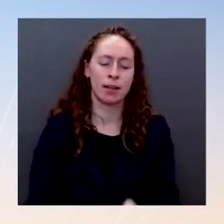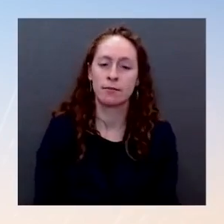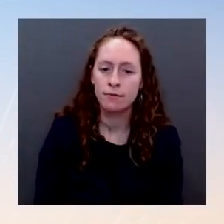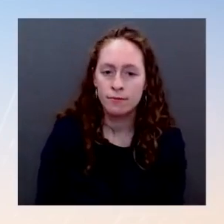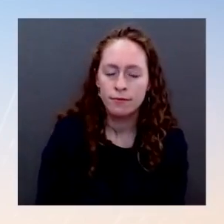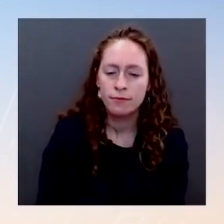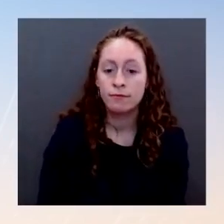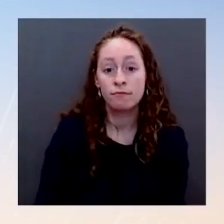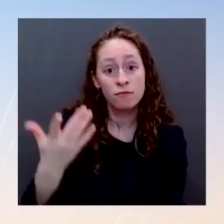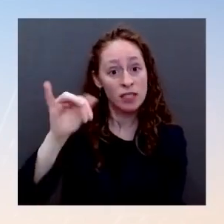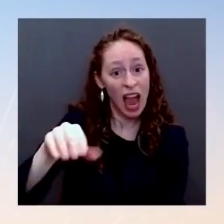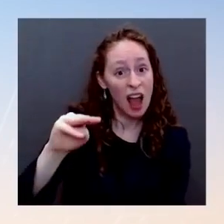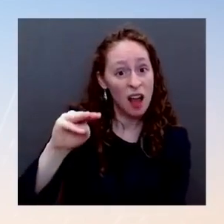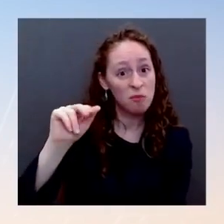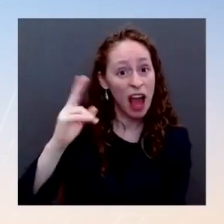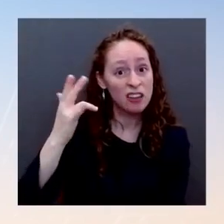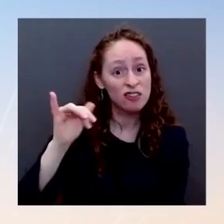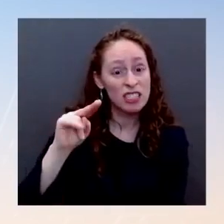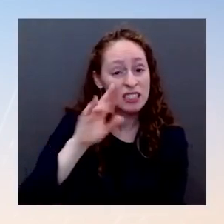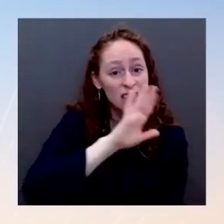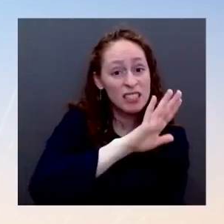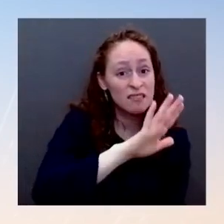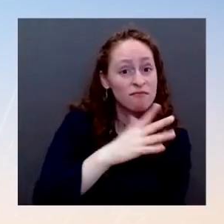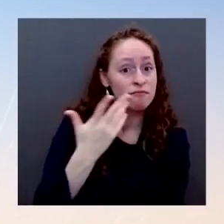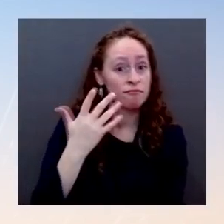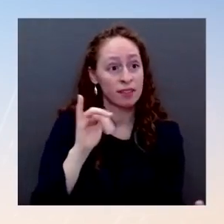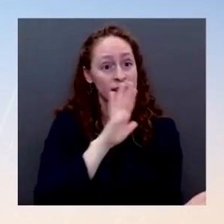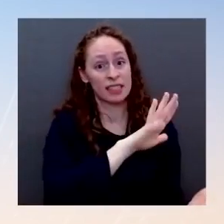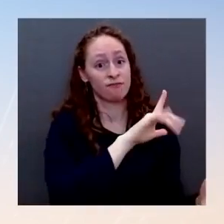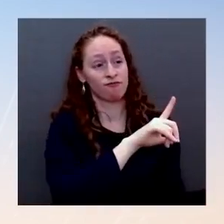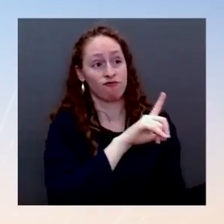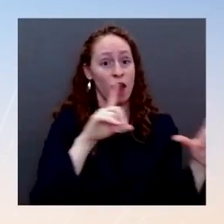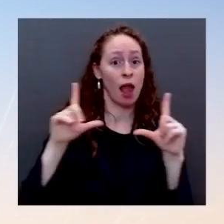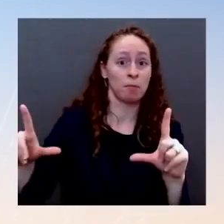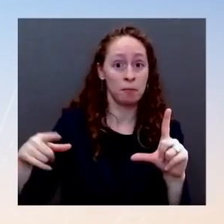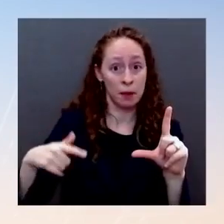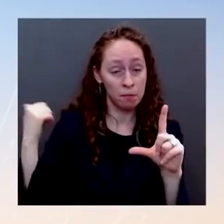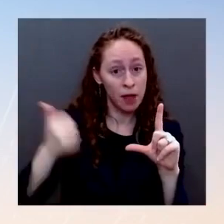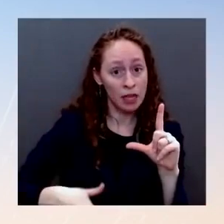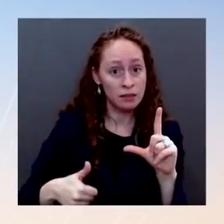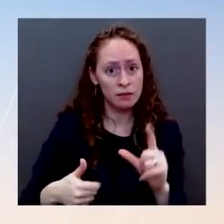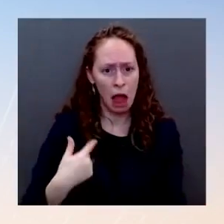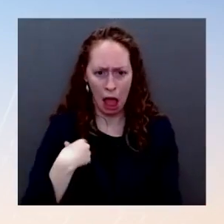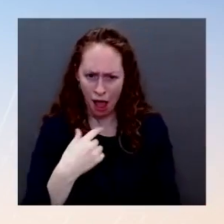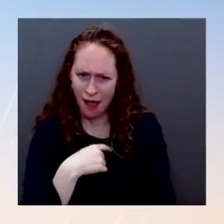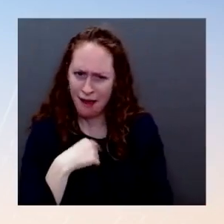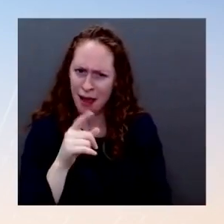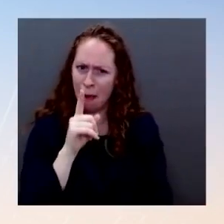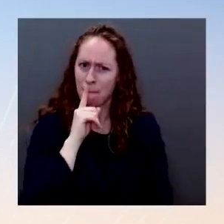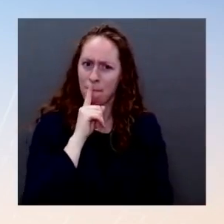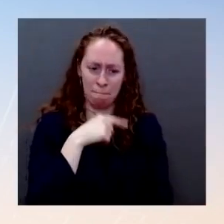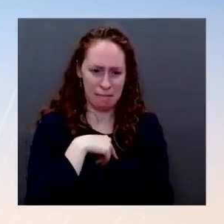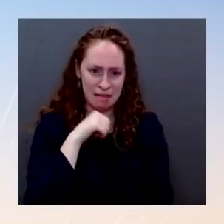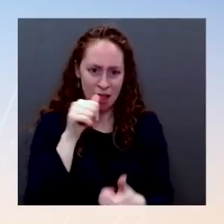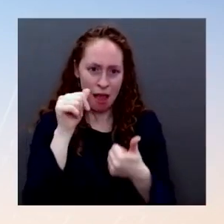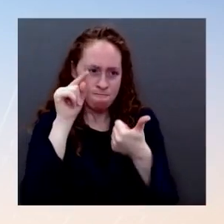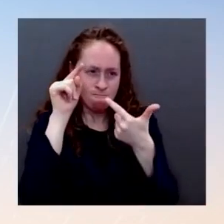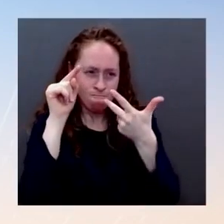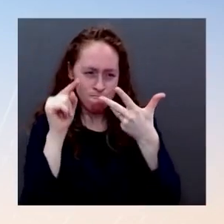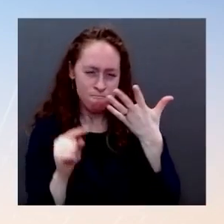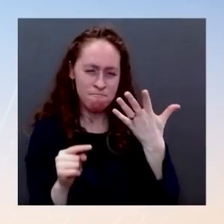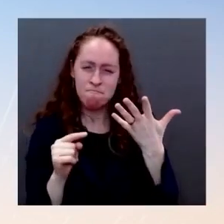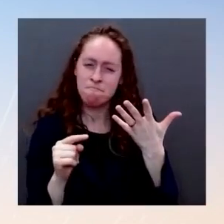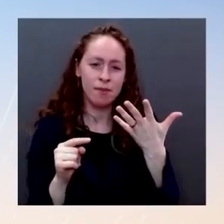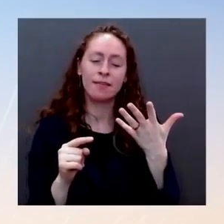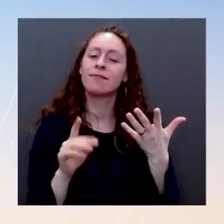from here, but I think it's important to note that you need 50 votes in order to, you need every single Democrat to support a package in